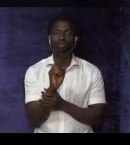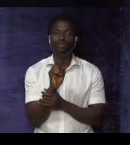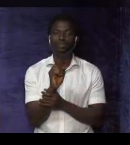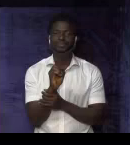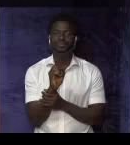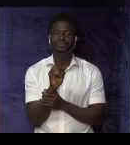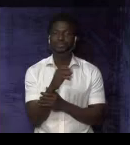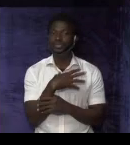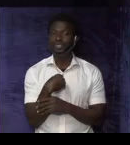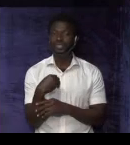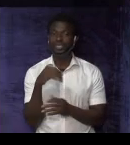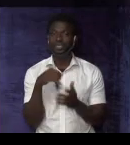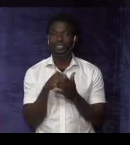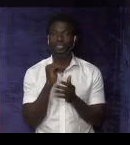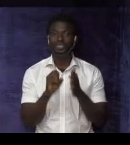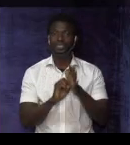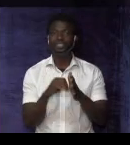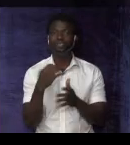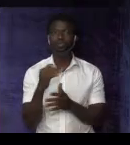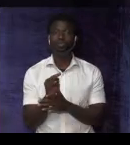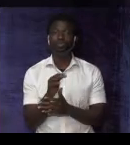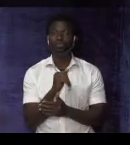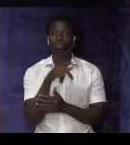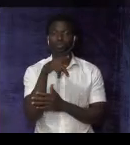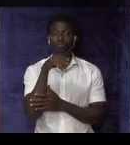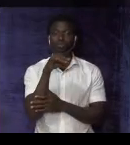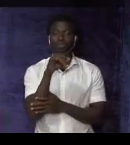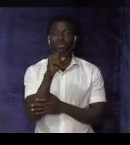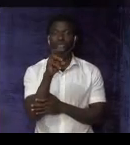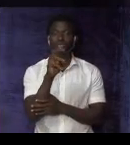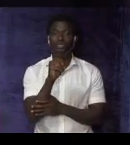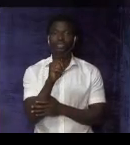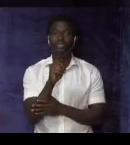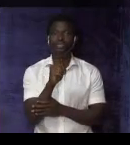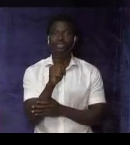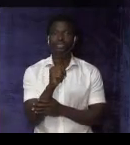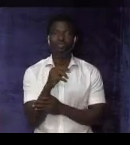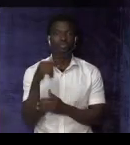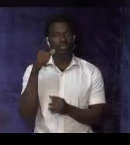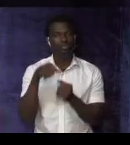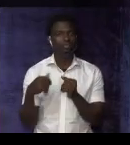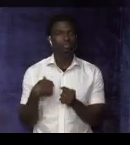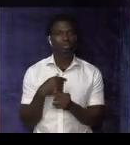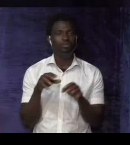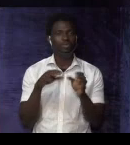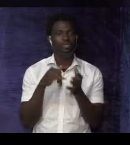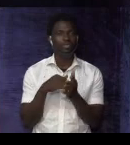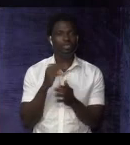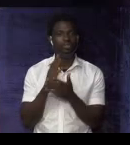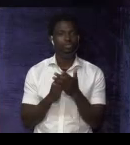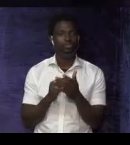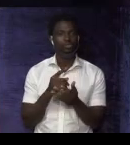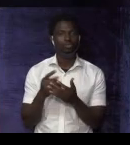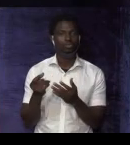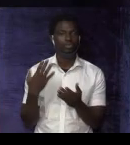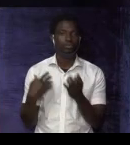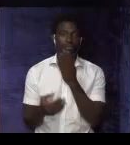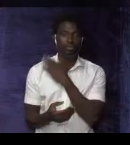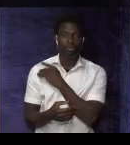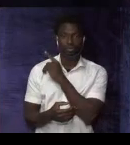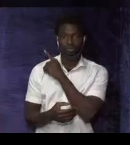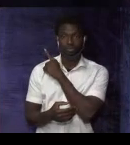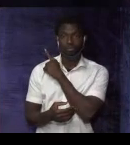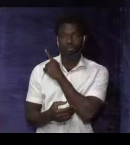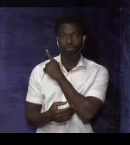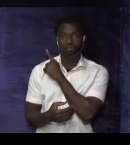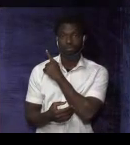here is a cube. And a cube is an example of a prism. Remember we did prism some weeks ago. Shapes that have the